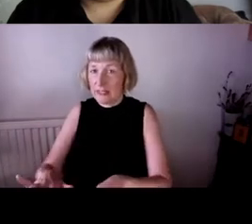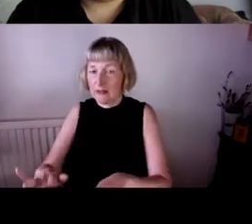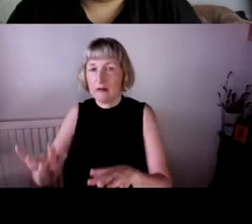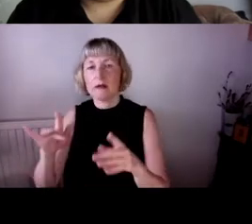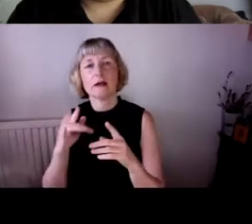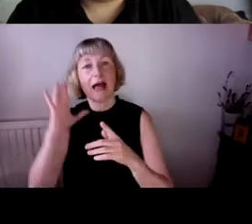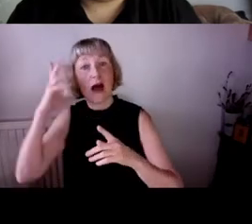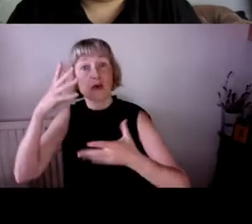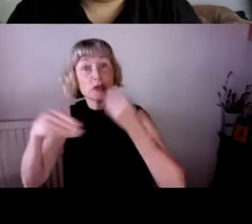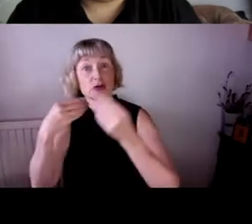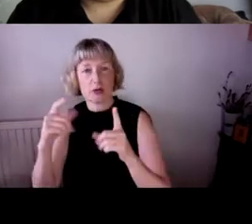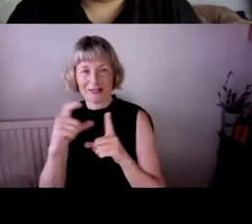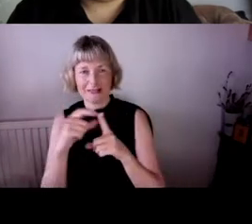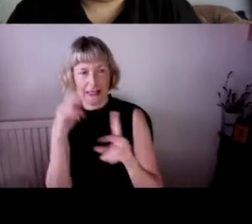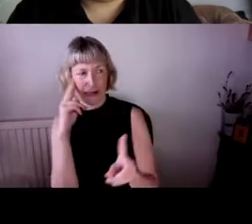jumps into bed.